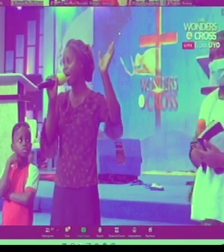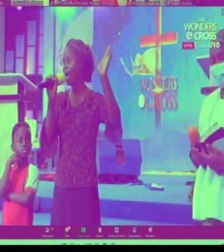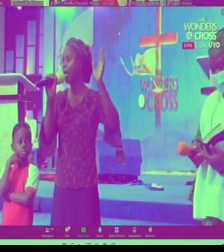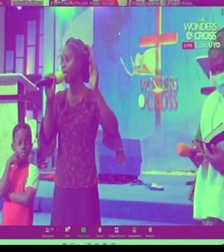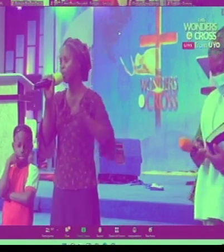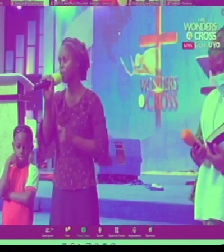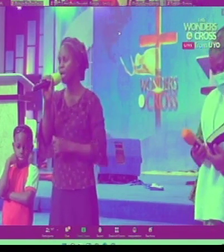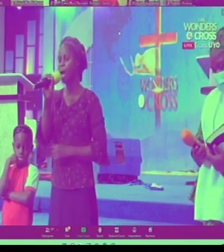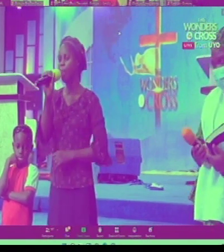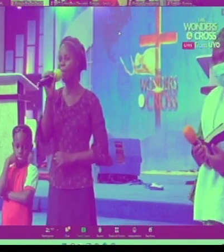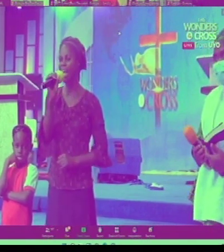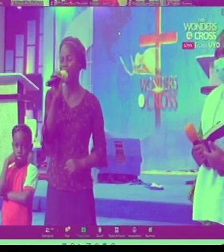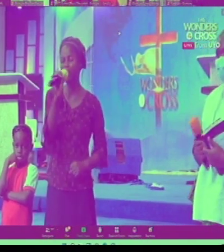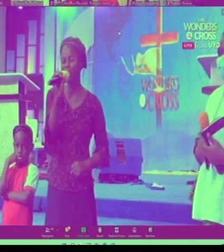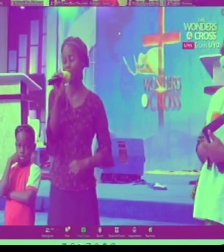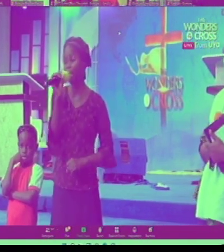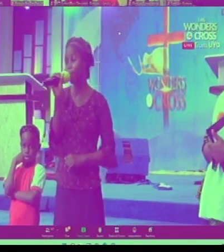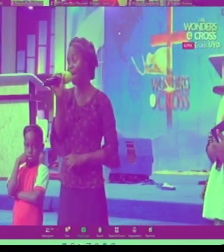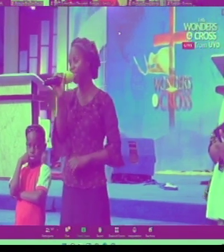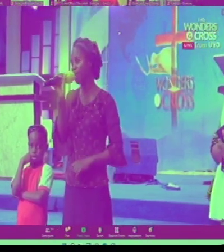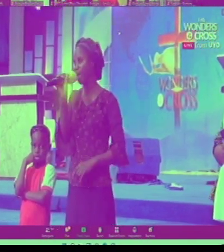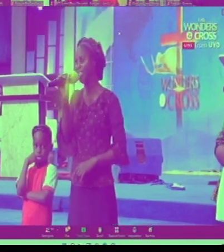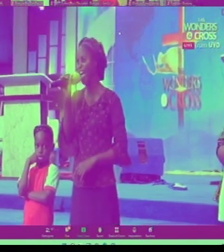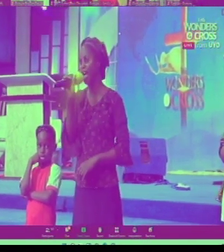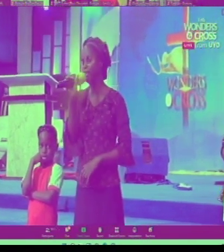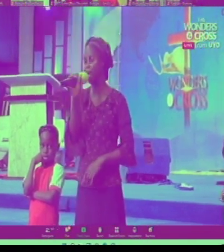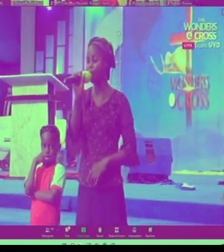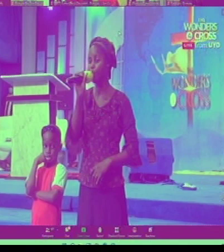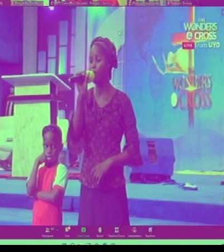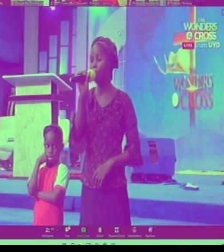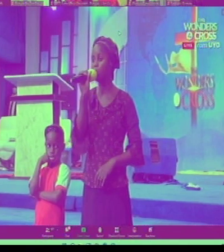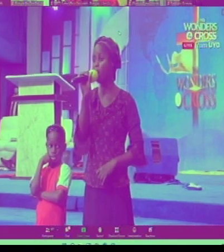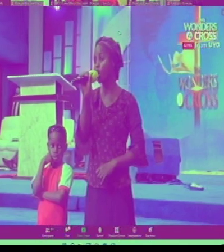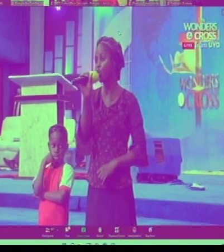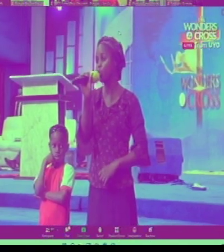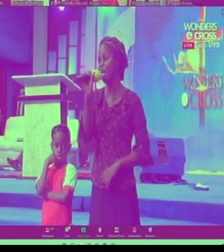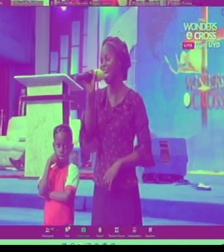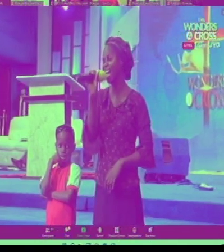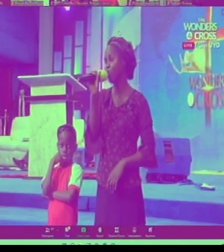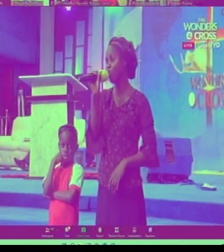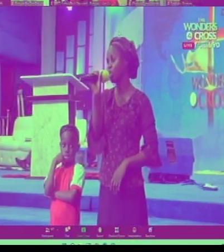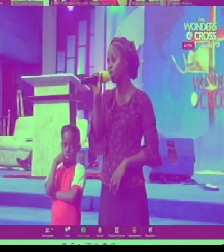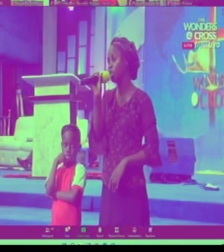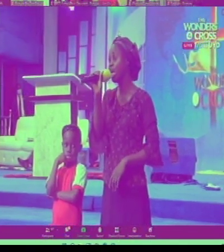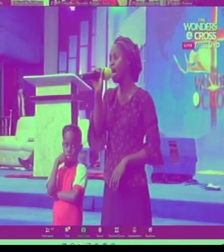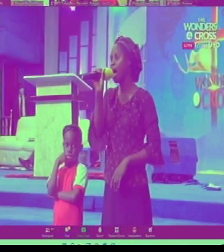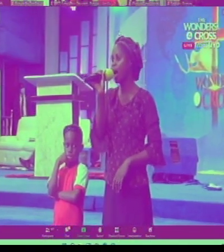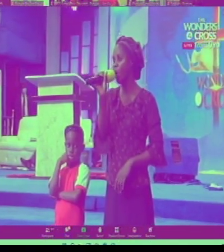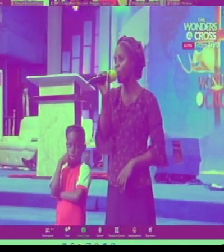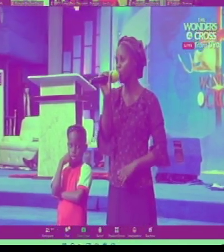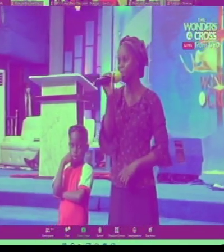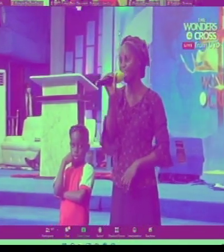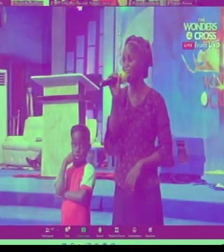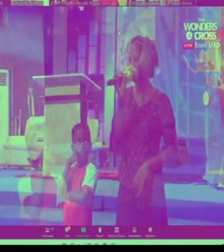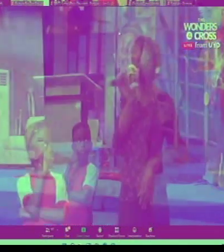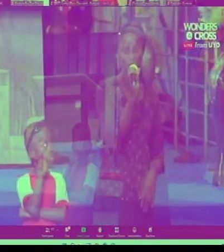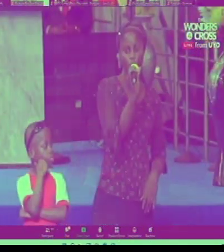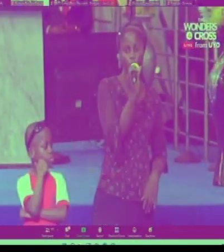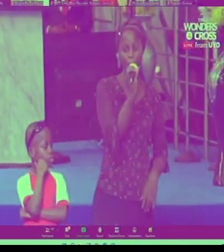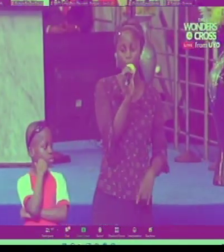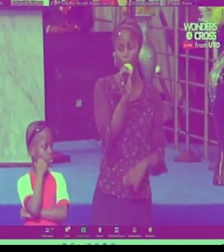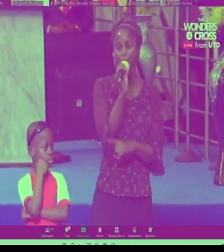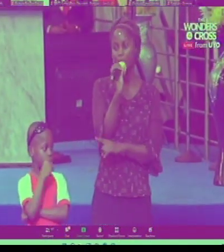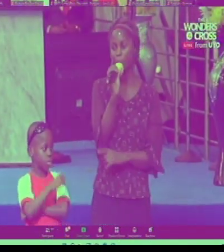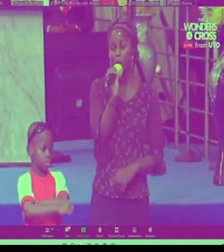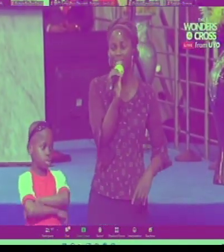Lord! My name is Sister Blessing Matthias. I'm from Mpok Group, Eket Region, Akwa Ibom State,